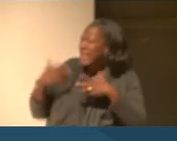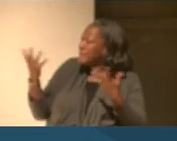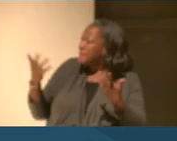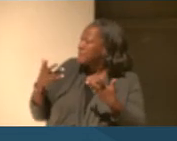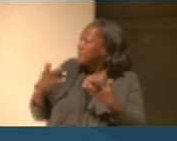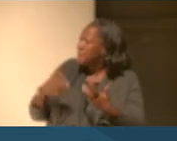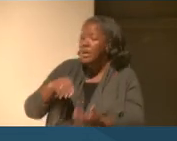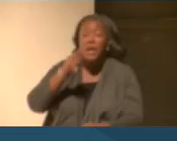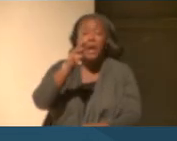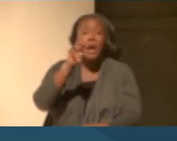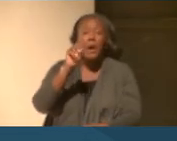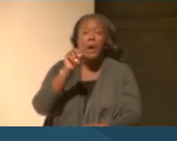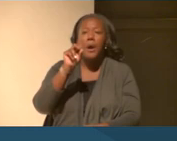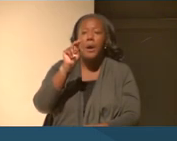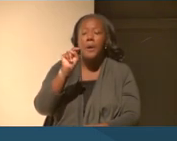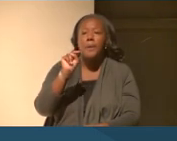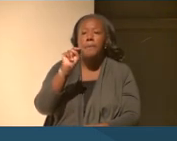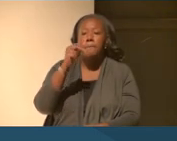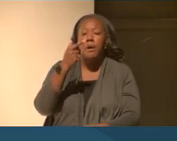Mongabay,